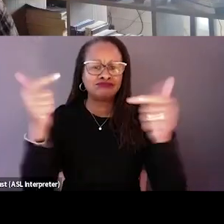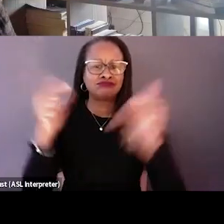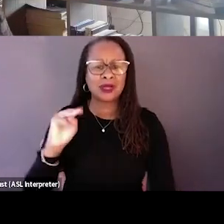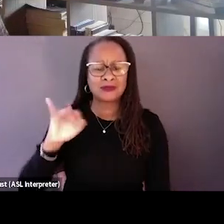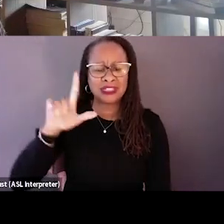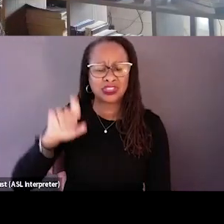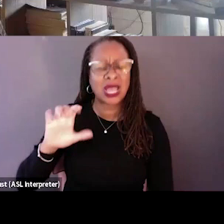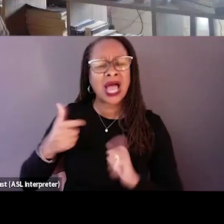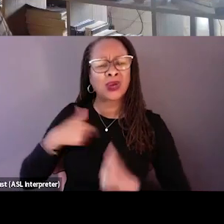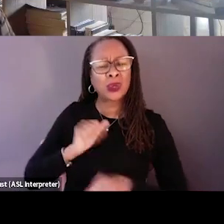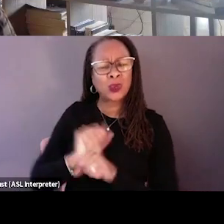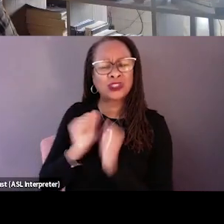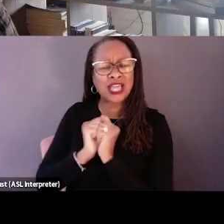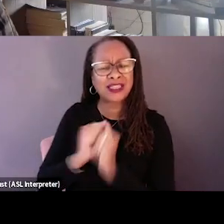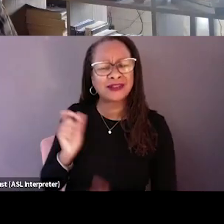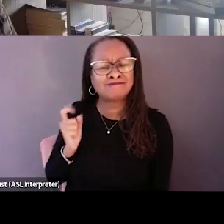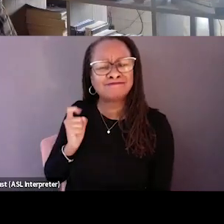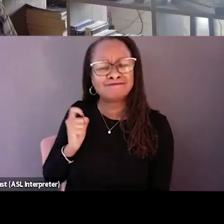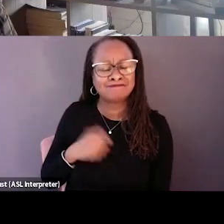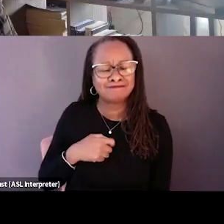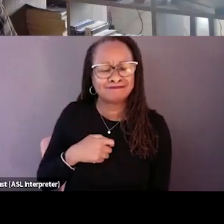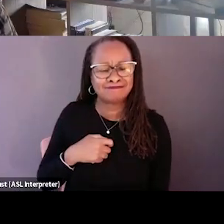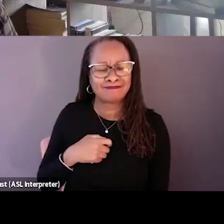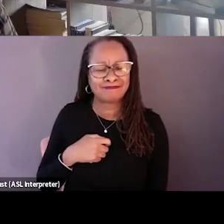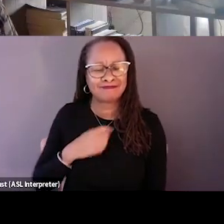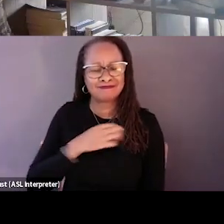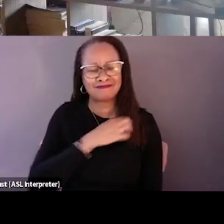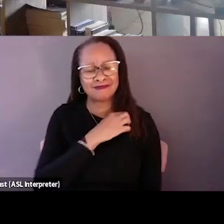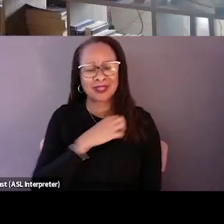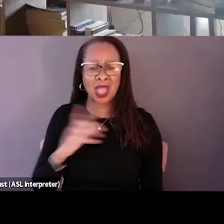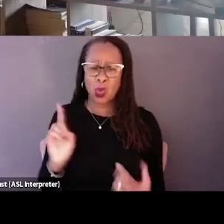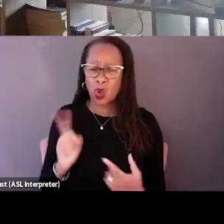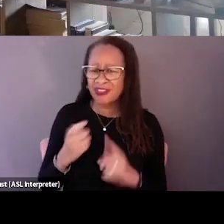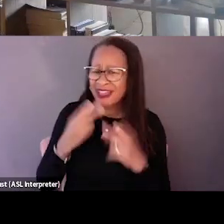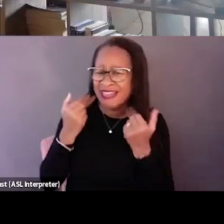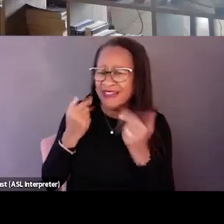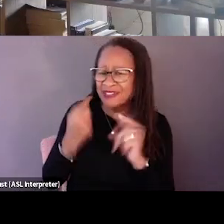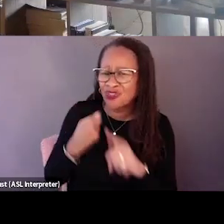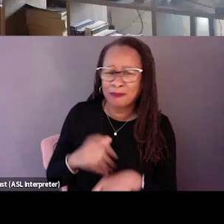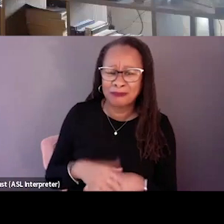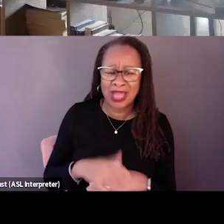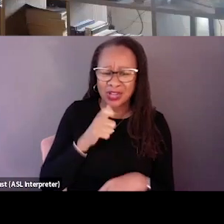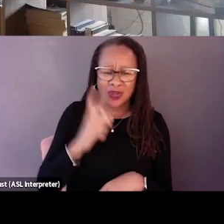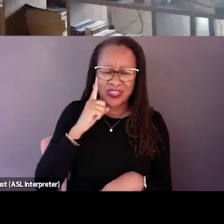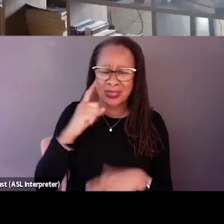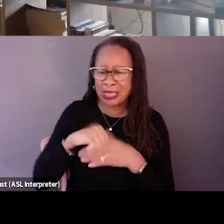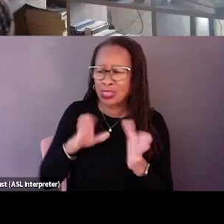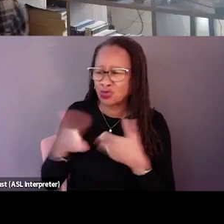How do we work together? Well, Uh, I as want to long hear as where you you've been win. getting those laughs, because I don't think I've been in